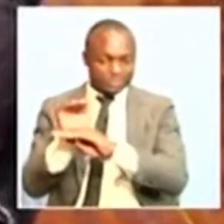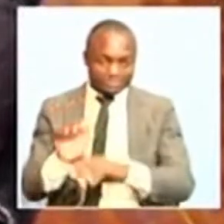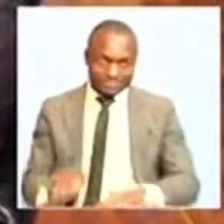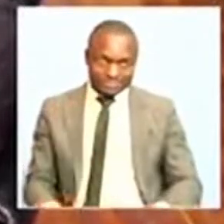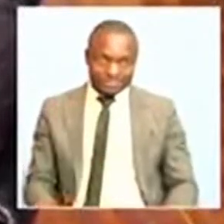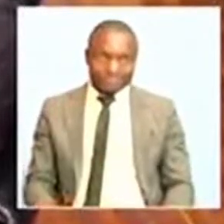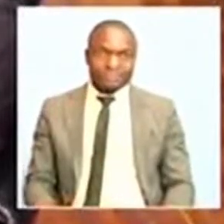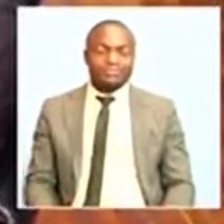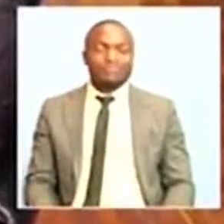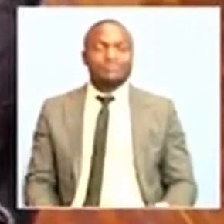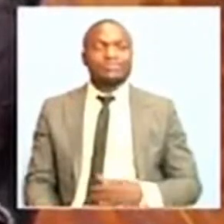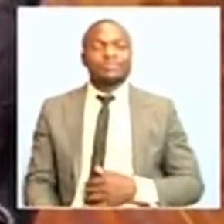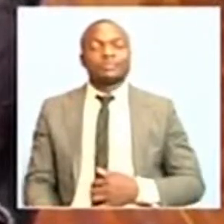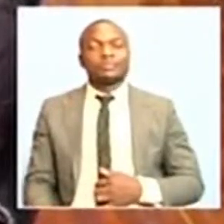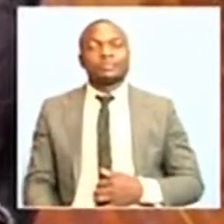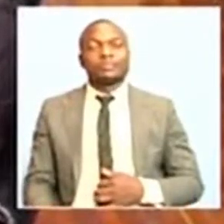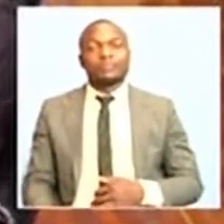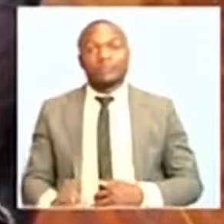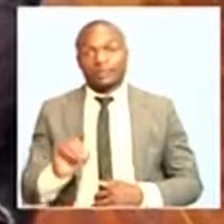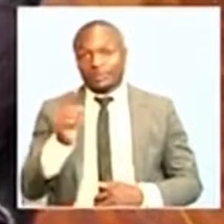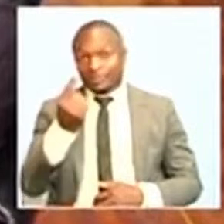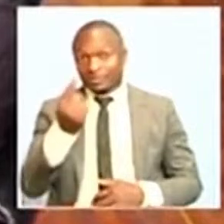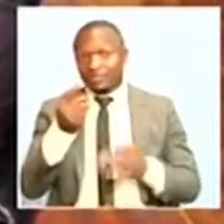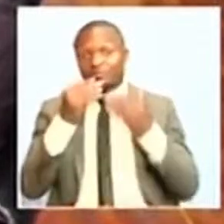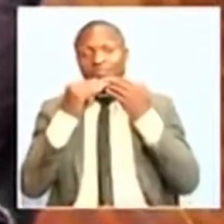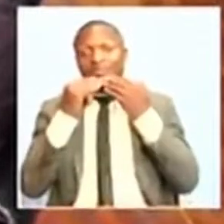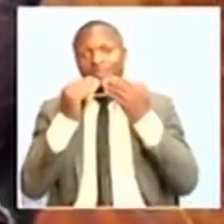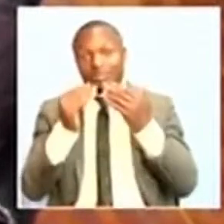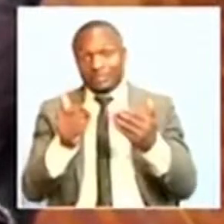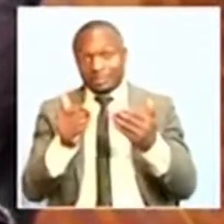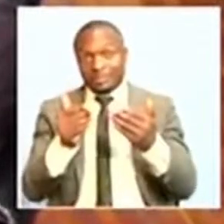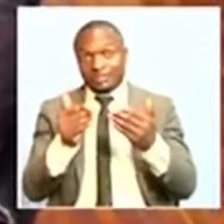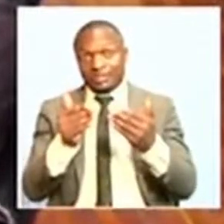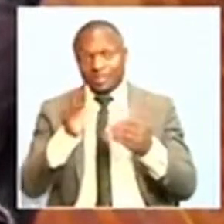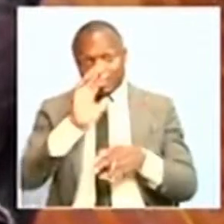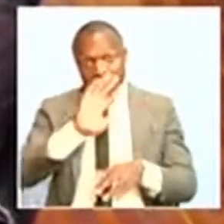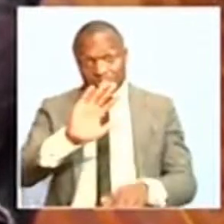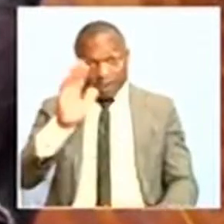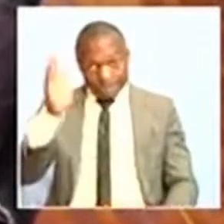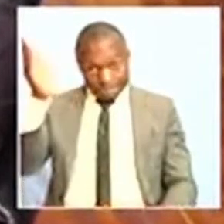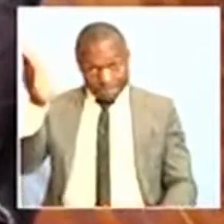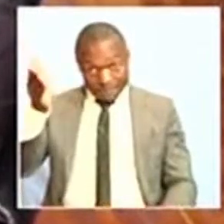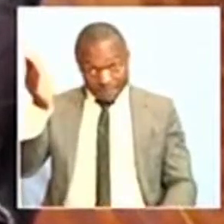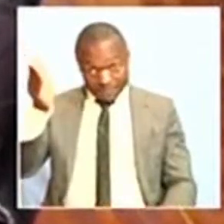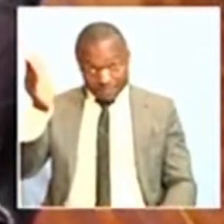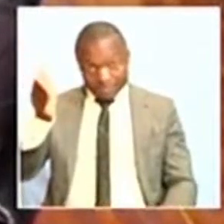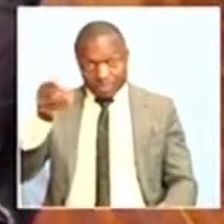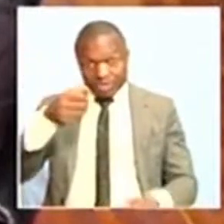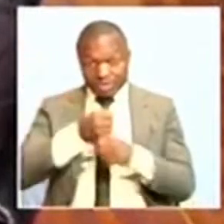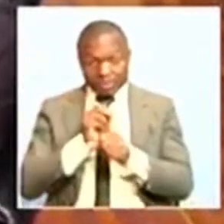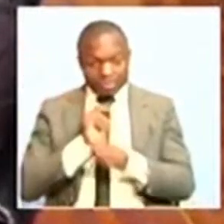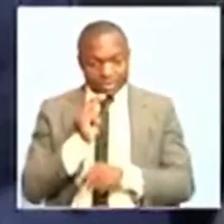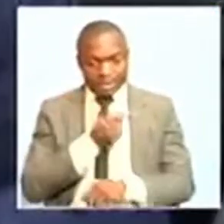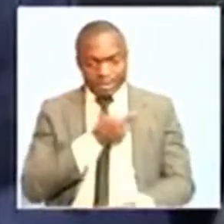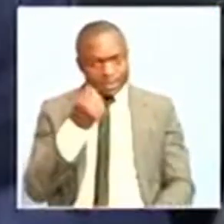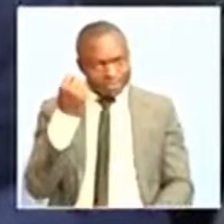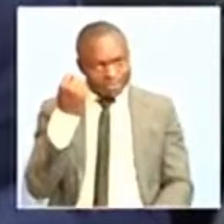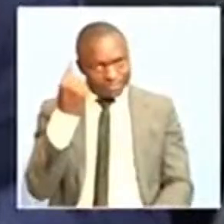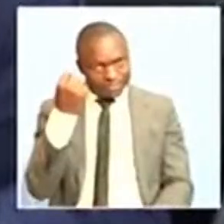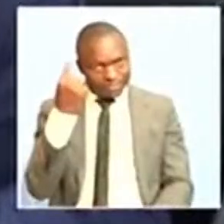think, first of all, we thank you for your presentation, taking us through and making us understand the